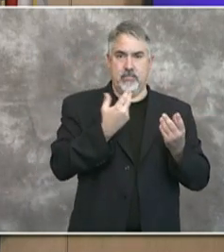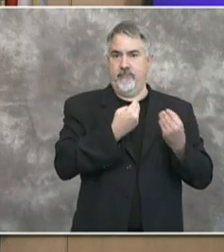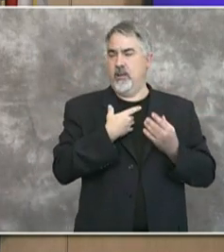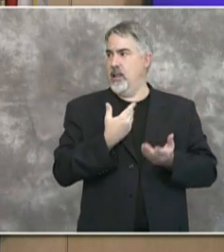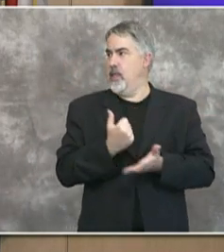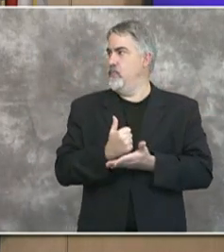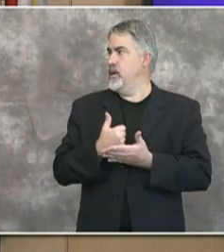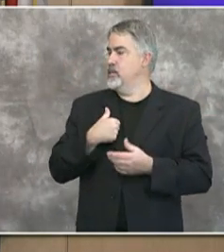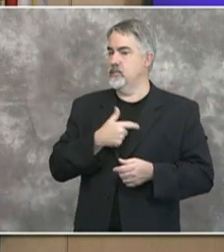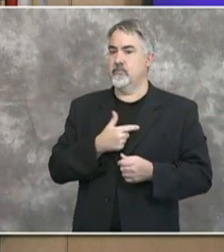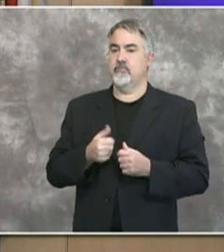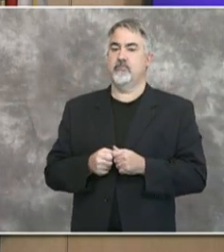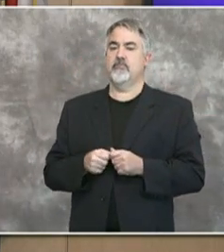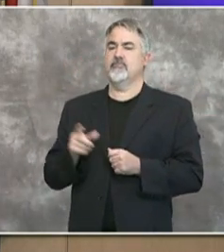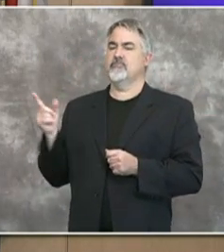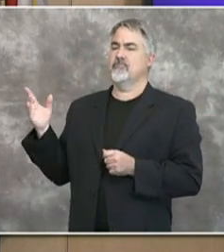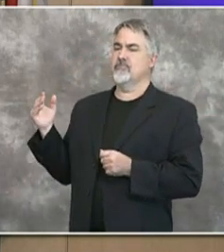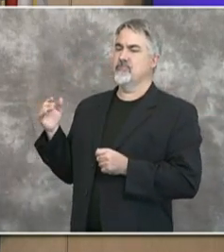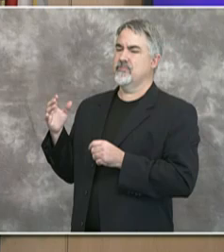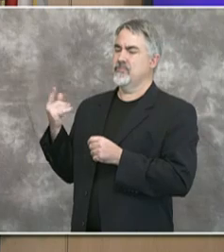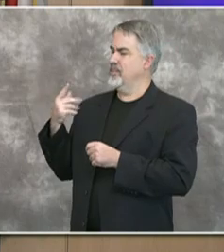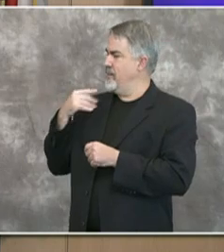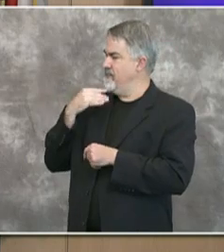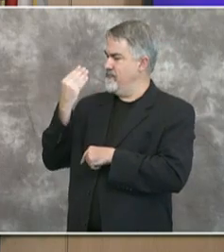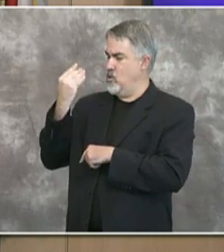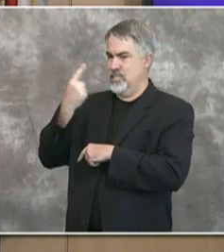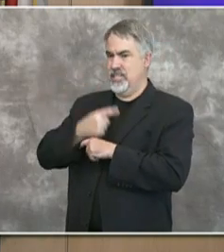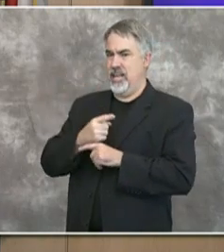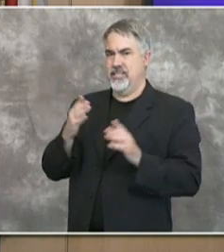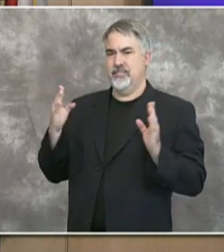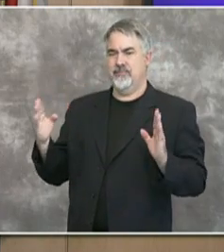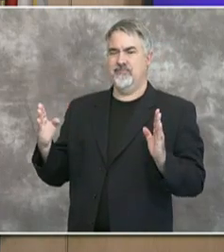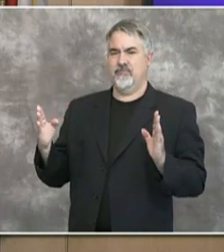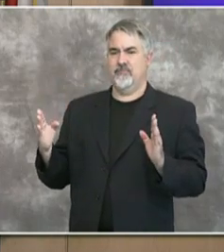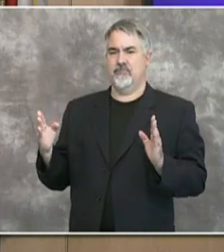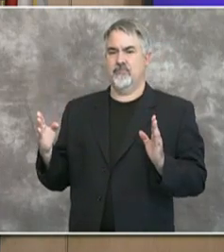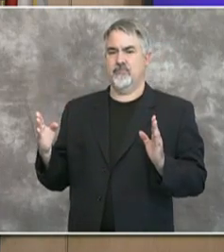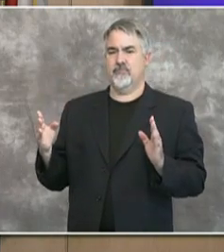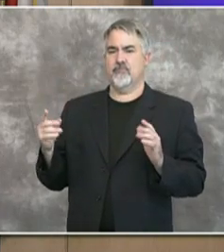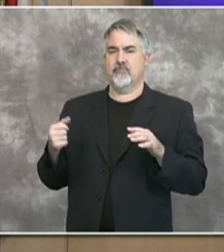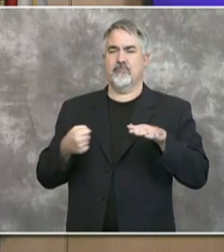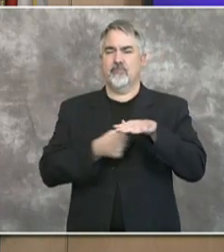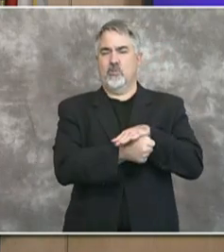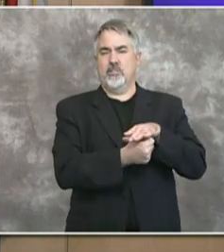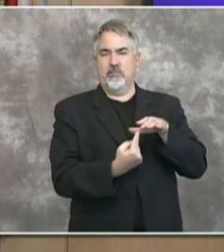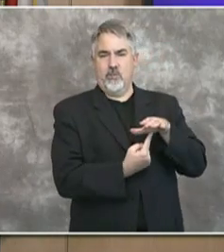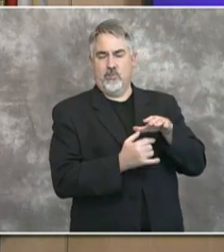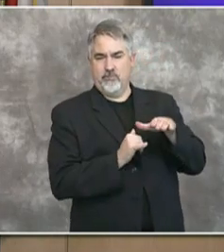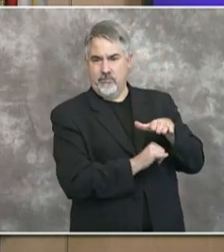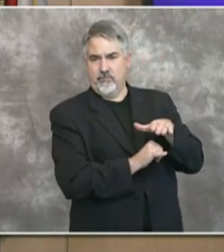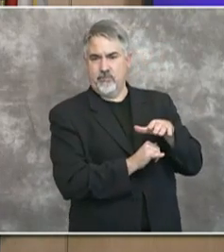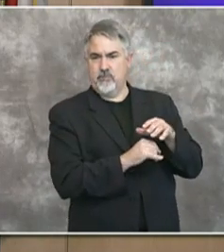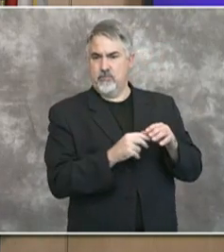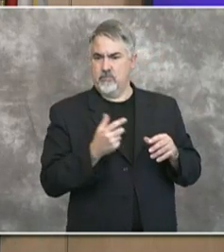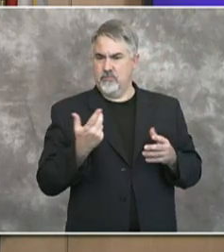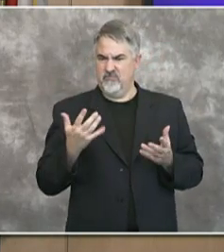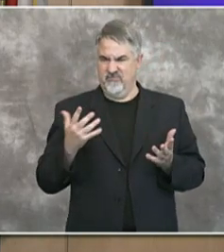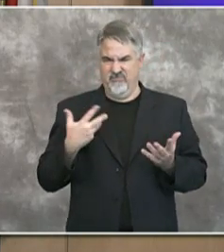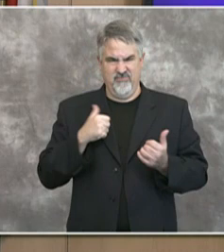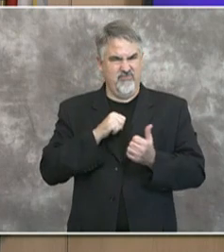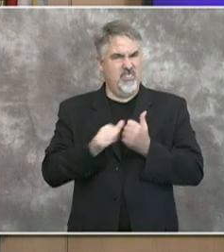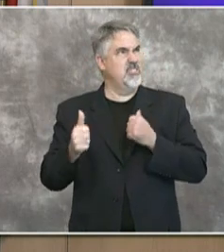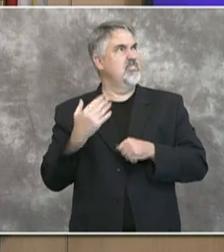Details about the 14-day quarantines for non-essential border crossing. Do we know any details? Well, we've done that as a country already.